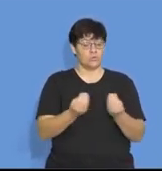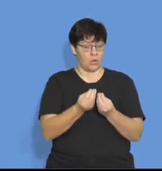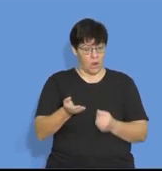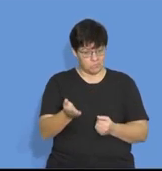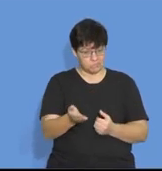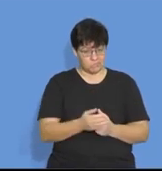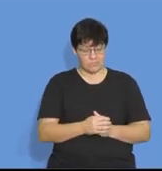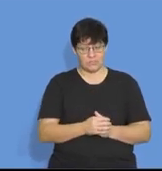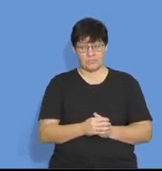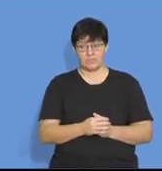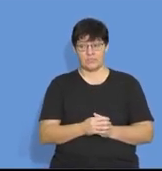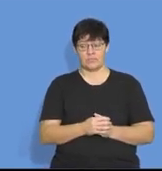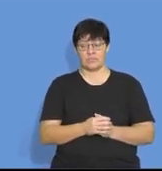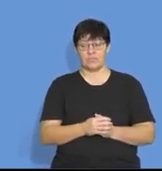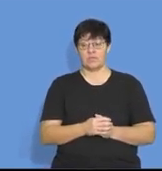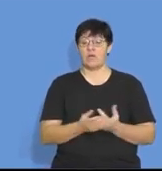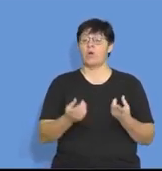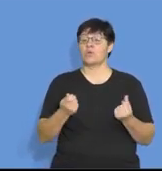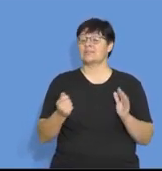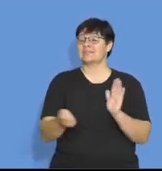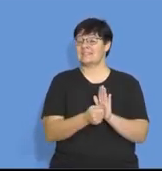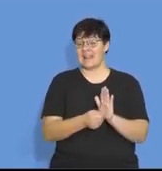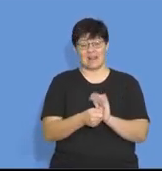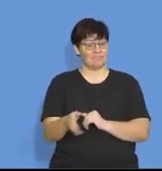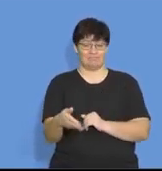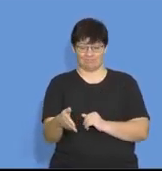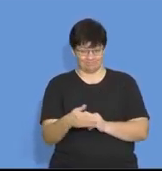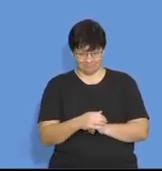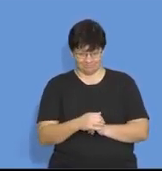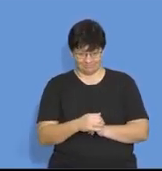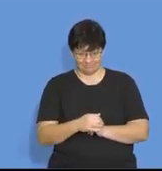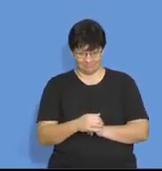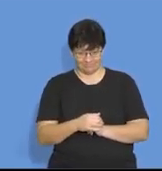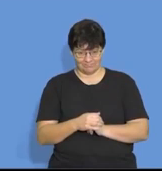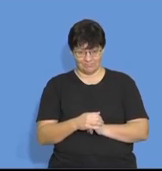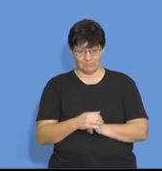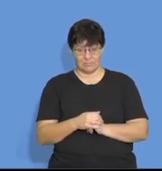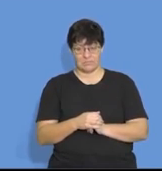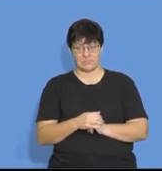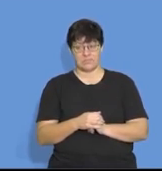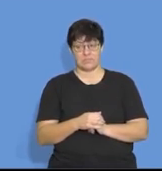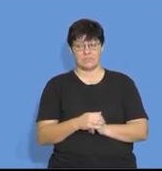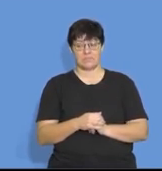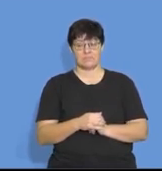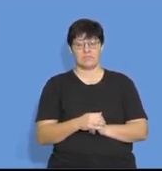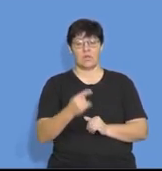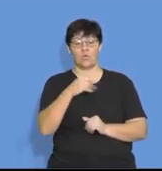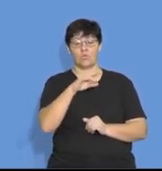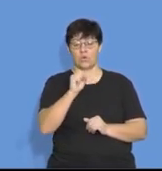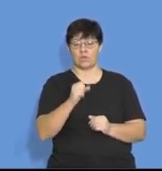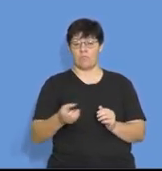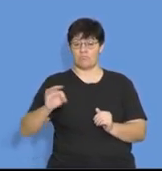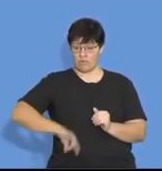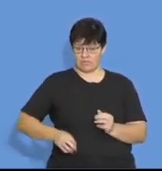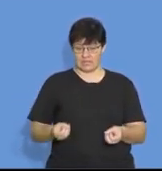right? Obviously your cost of sales is another required figure, your gross profit is given,